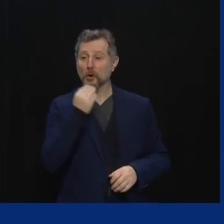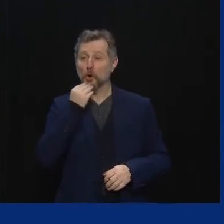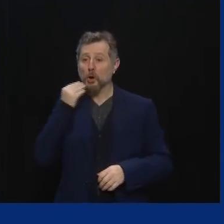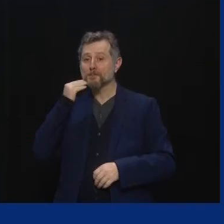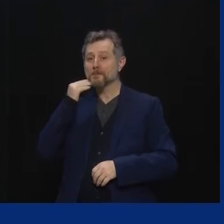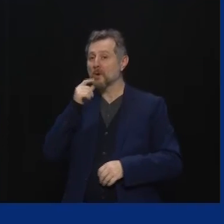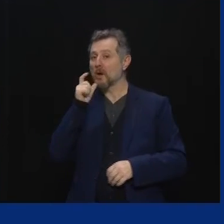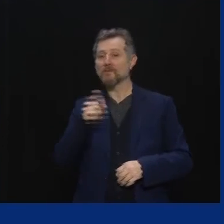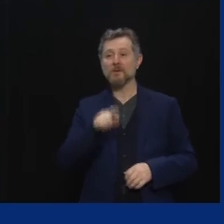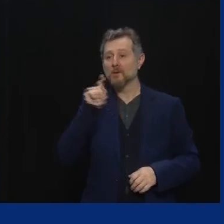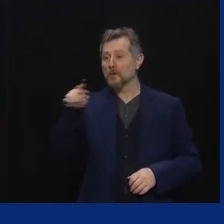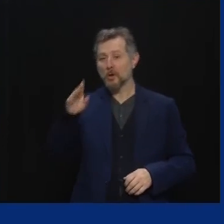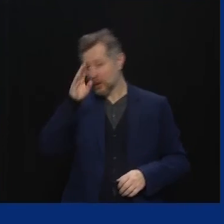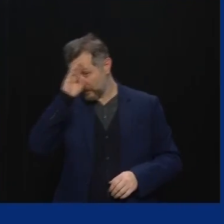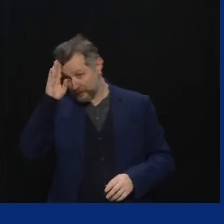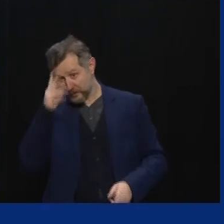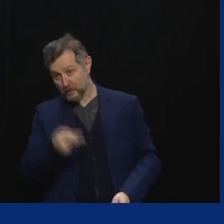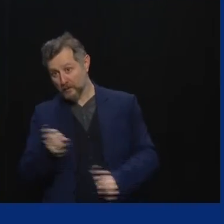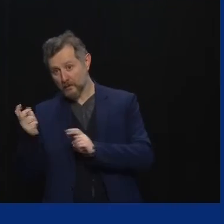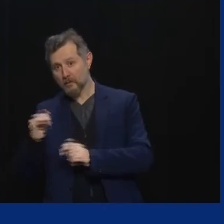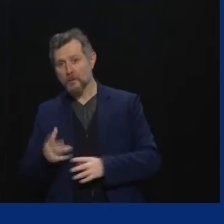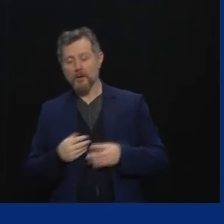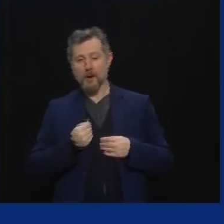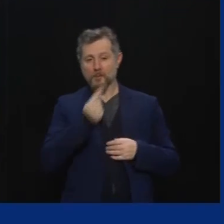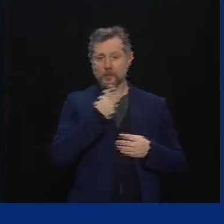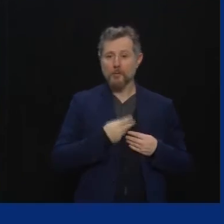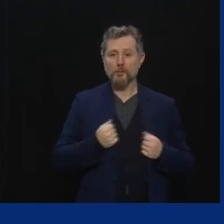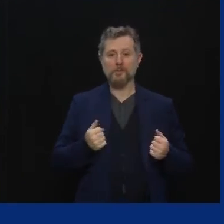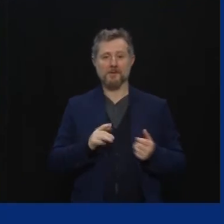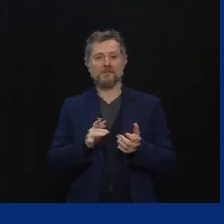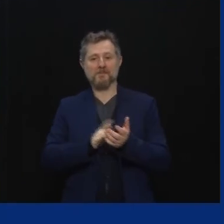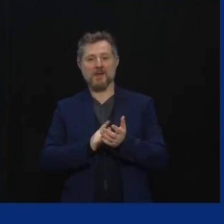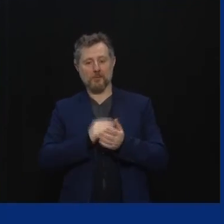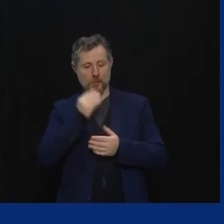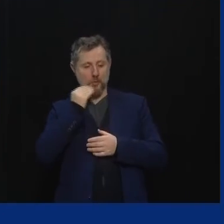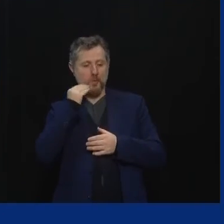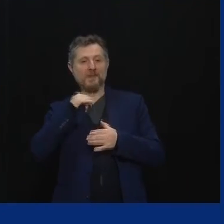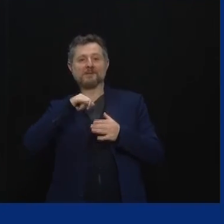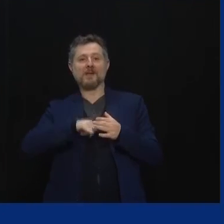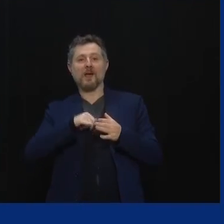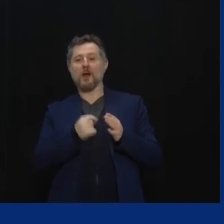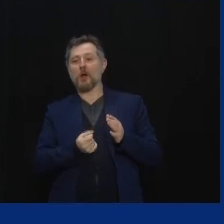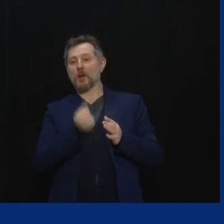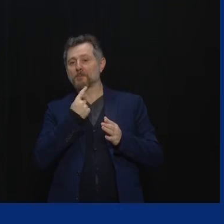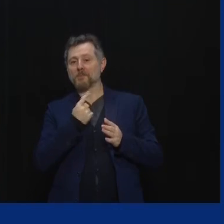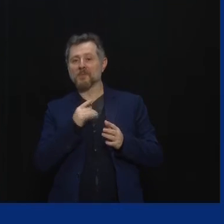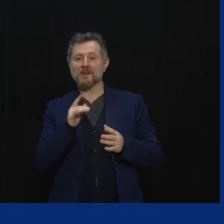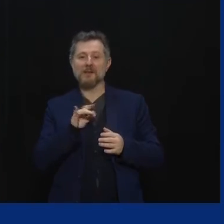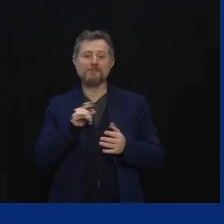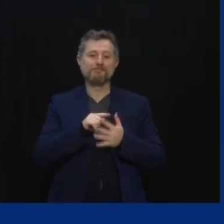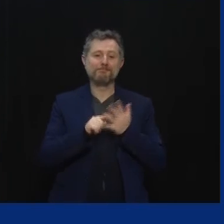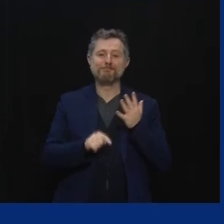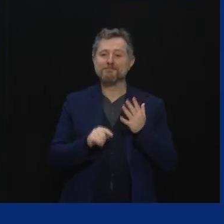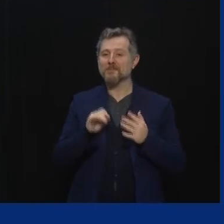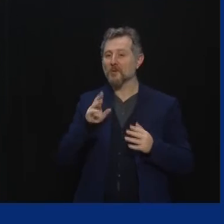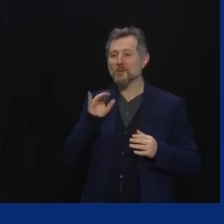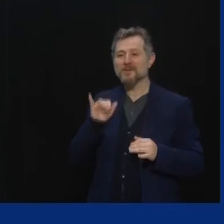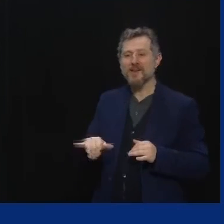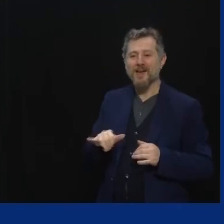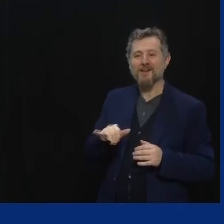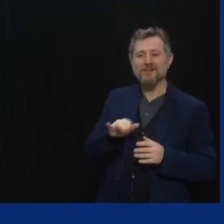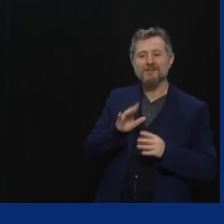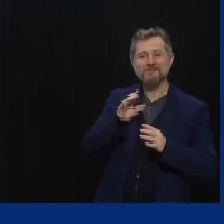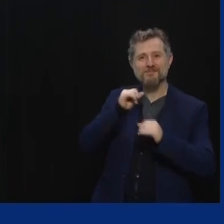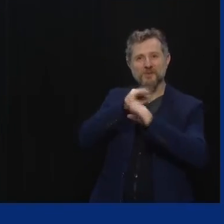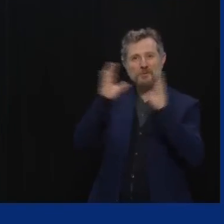address their symptoms similar you would with the flu or other illnesses. So that's probably the normal we're going to get to,